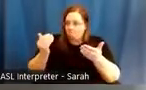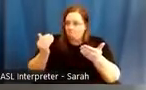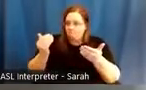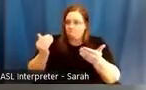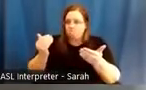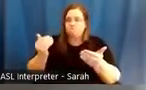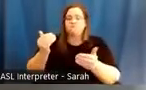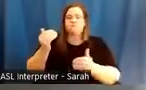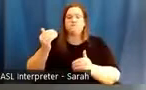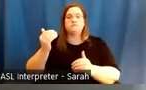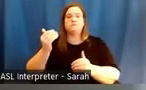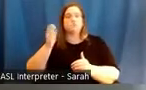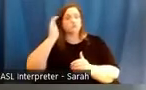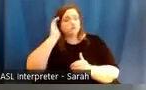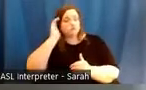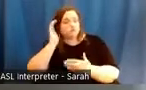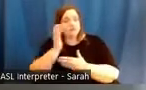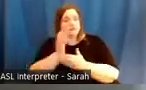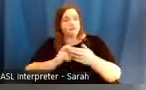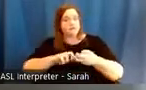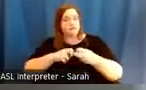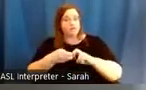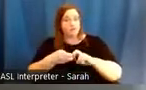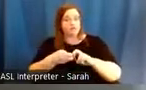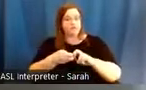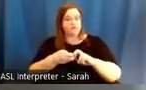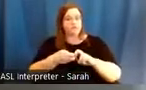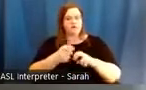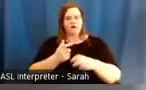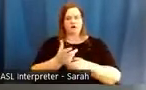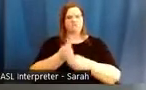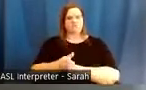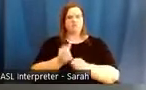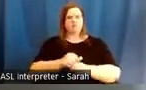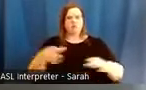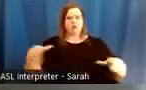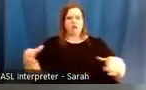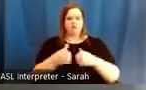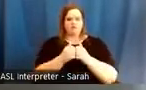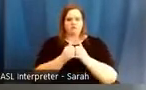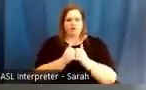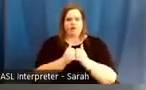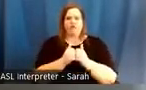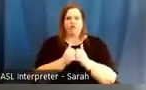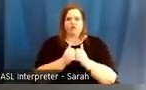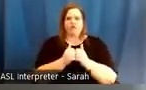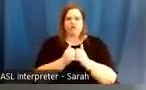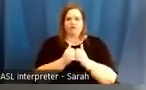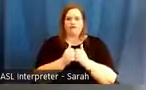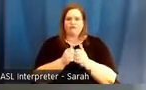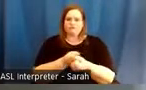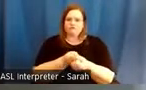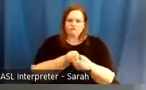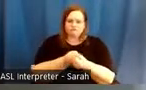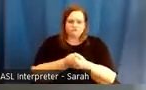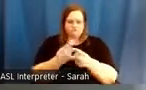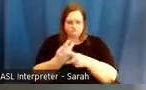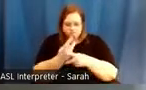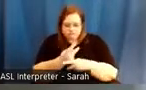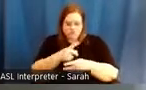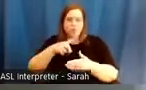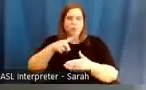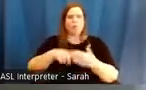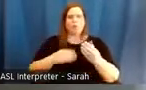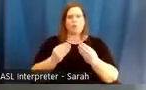listening to what some of the problems are. So I'm confident that we can come together to the table for what are the solutions to address